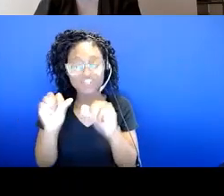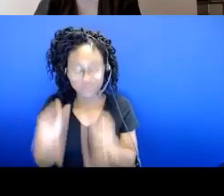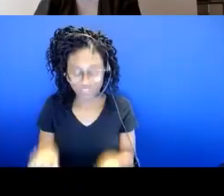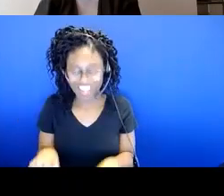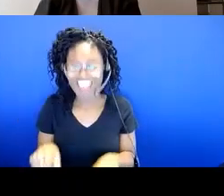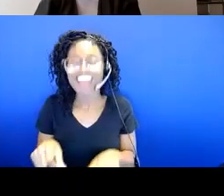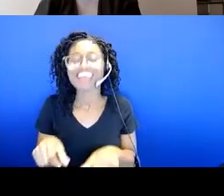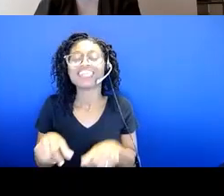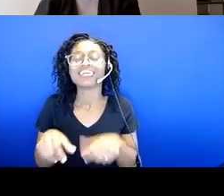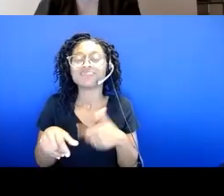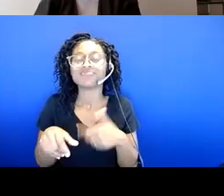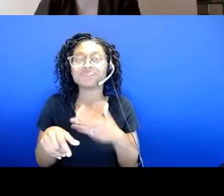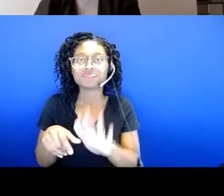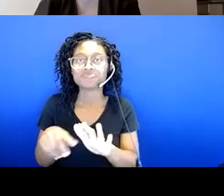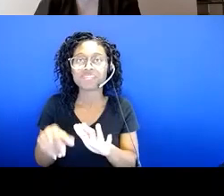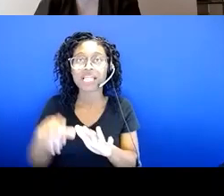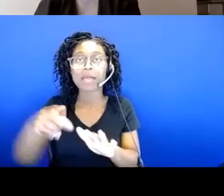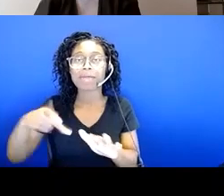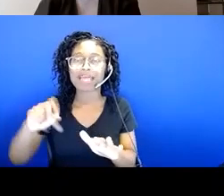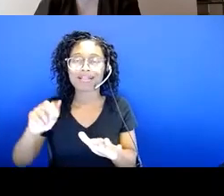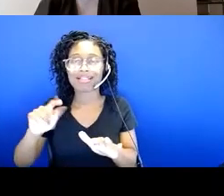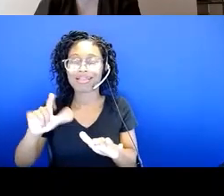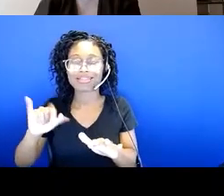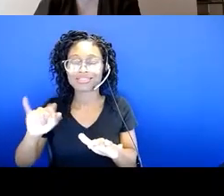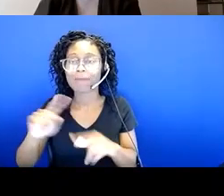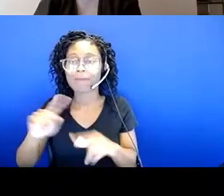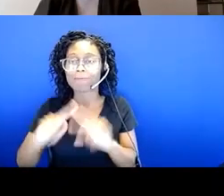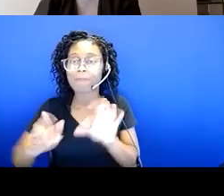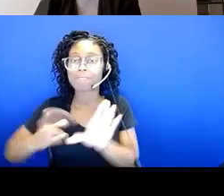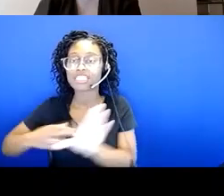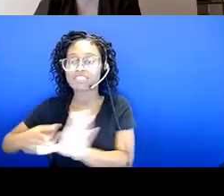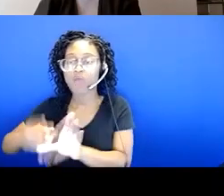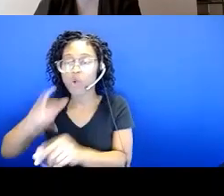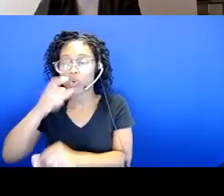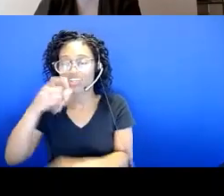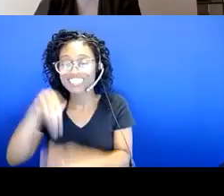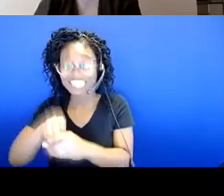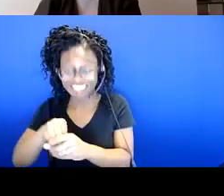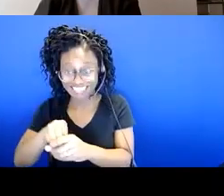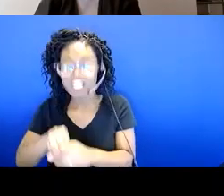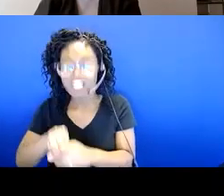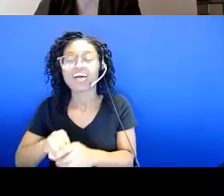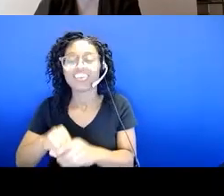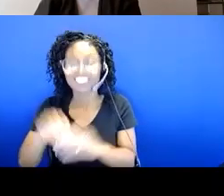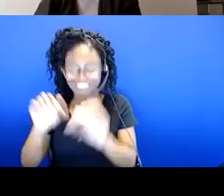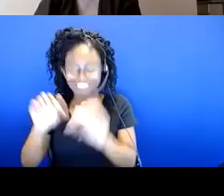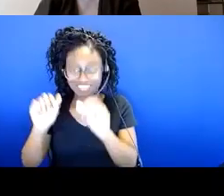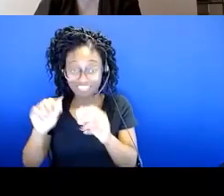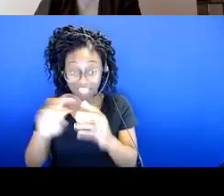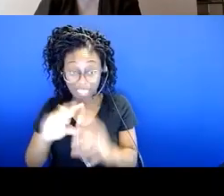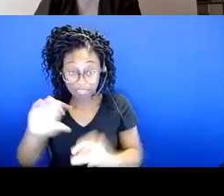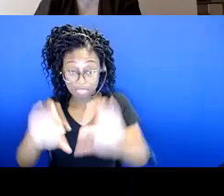panelists, I'm sorry, not panelists, participants will be able to save the chats also.